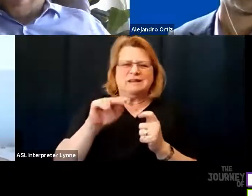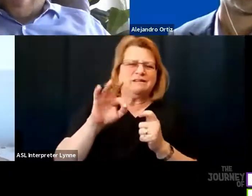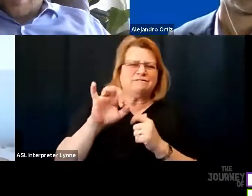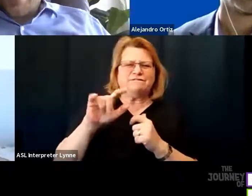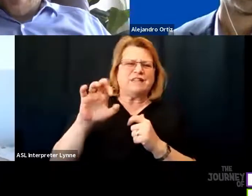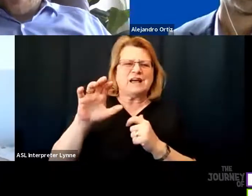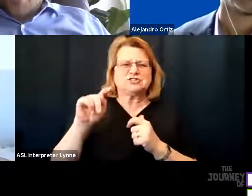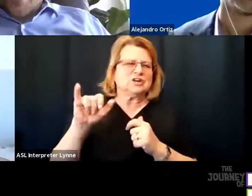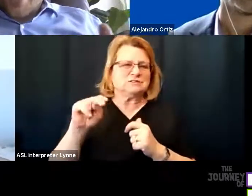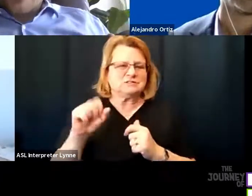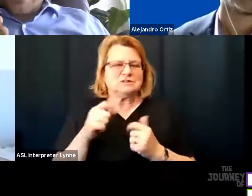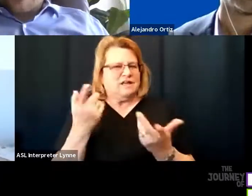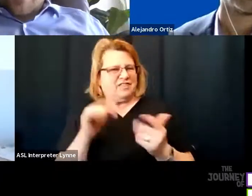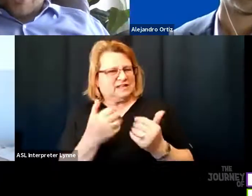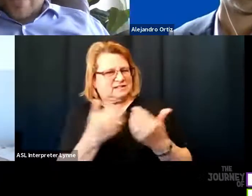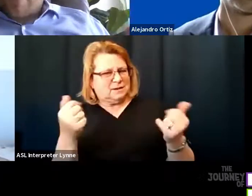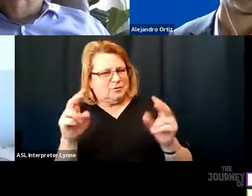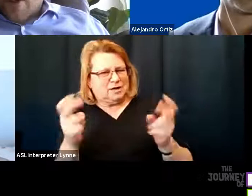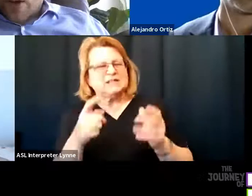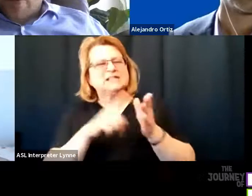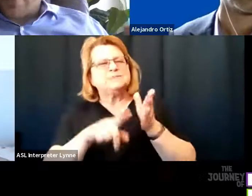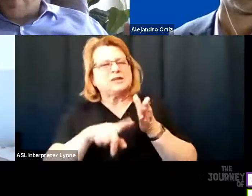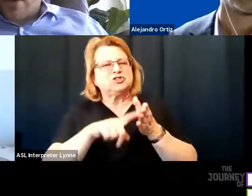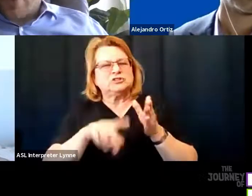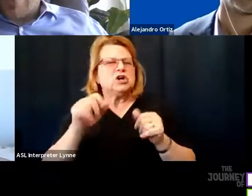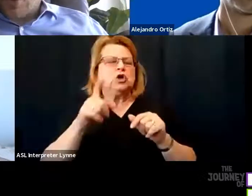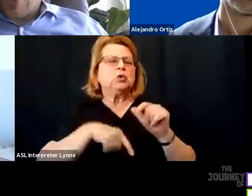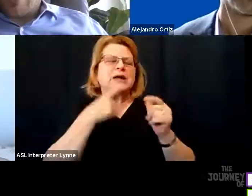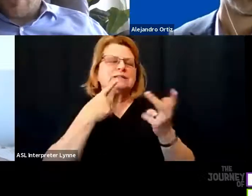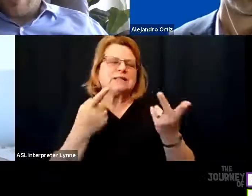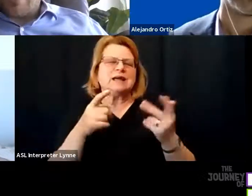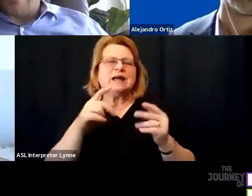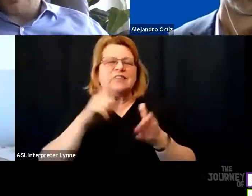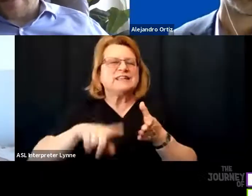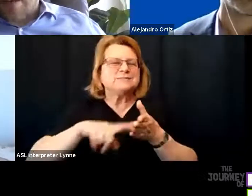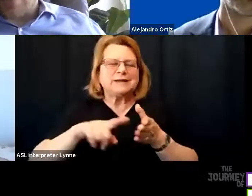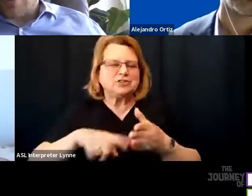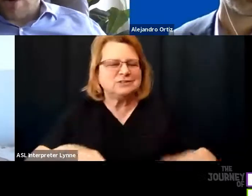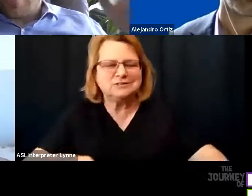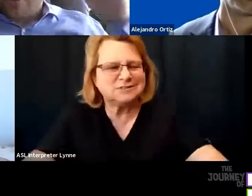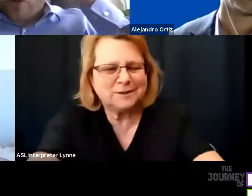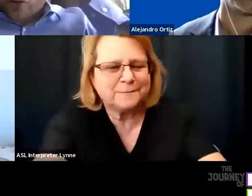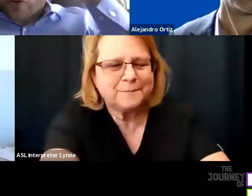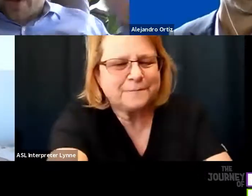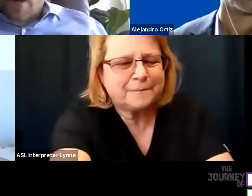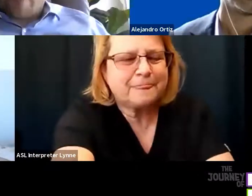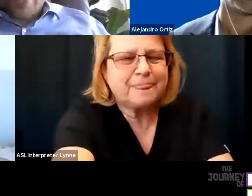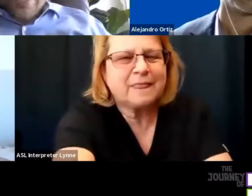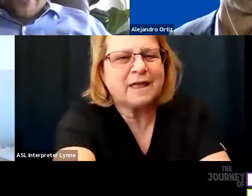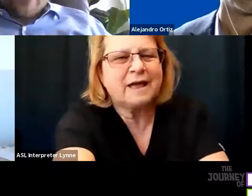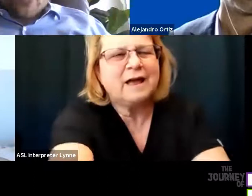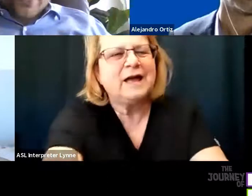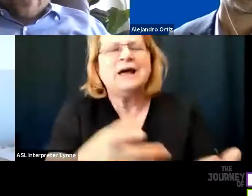You can't say, you know, because the inspections, and by the way, there's, you know, the inspections are, it depends on which area, but they're usually quick